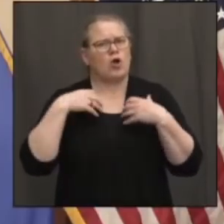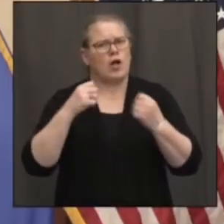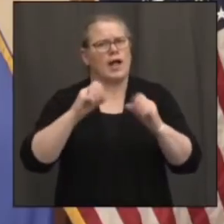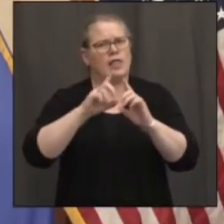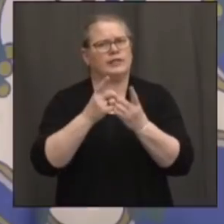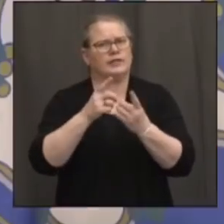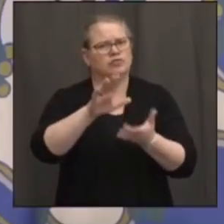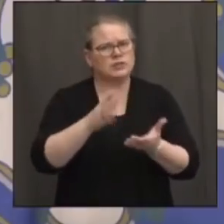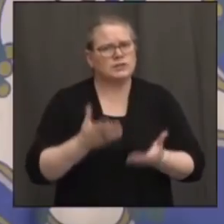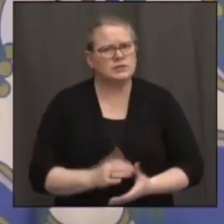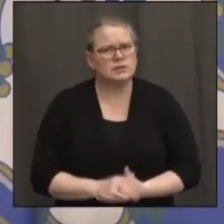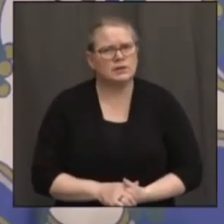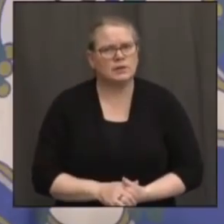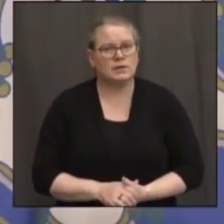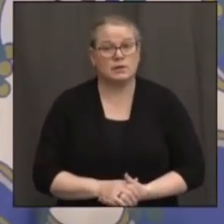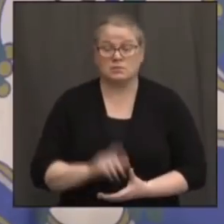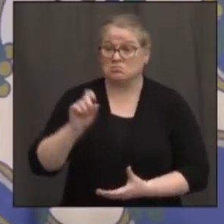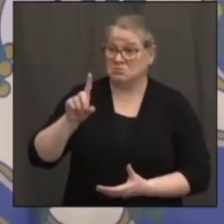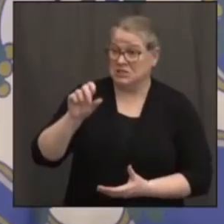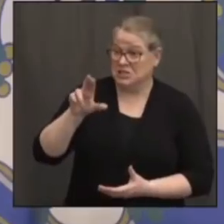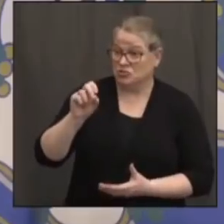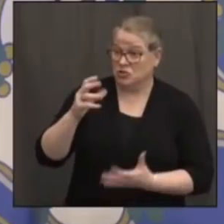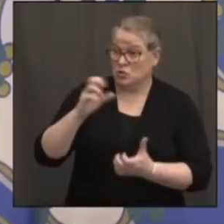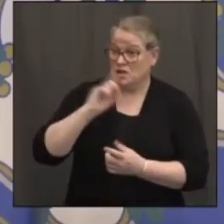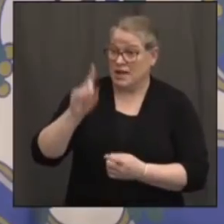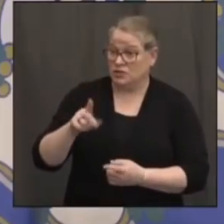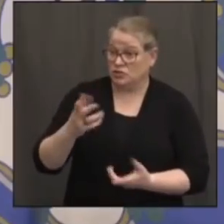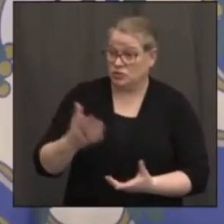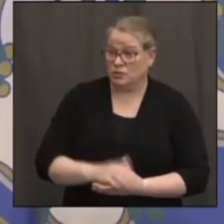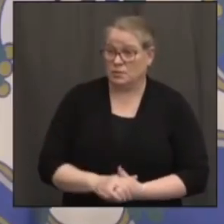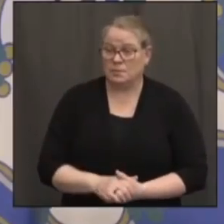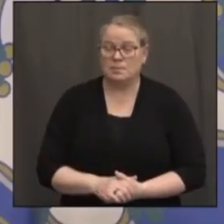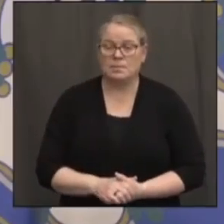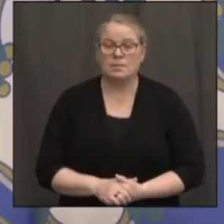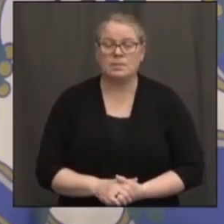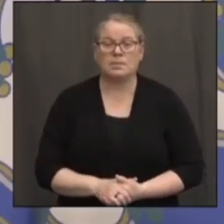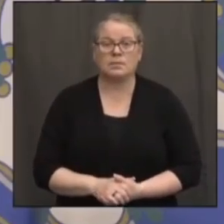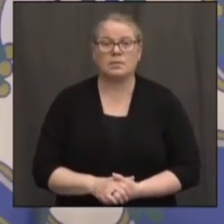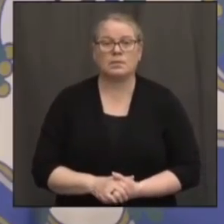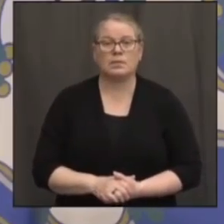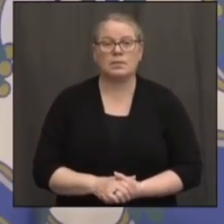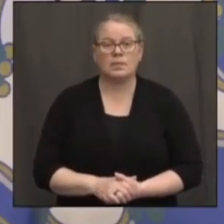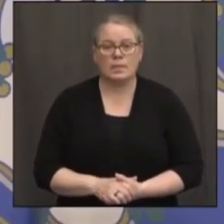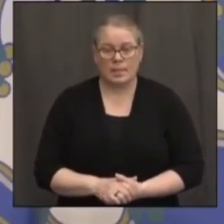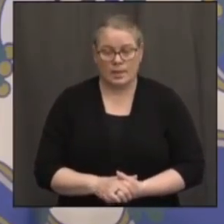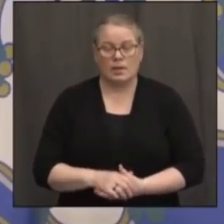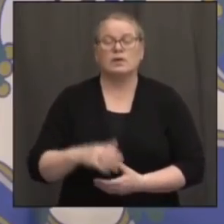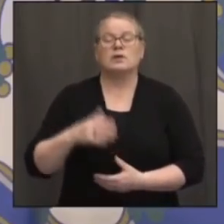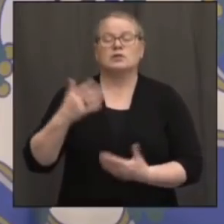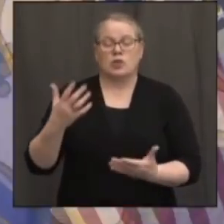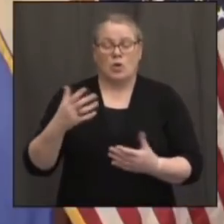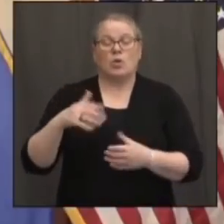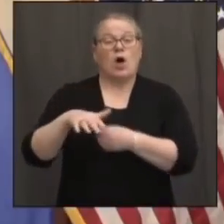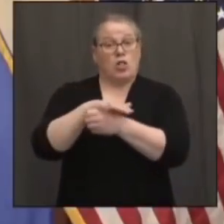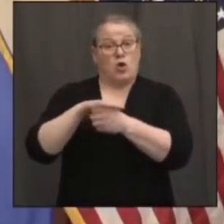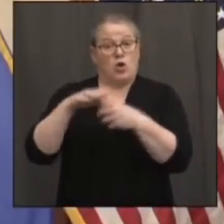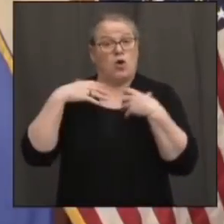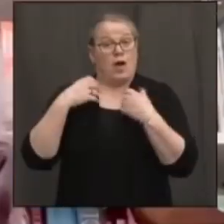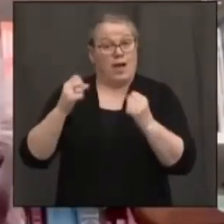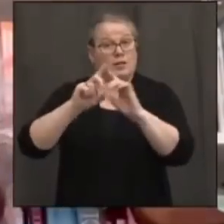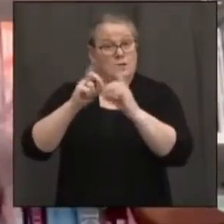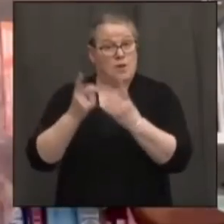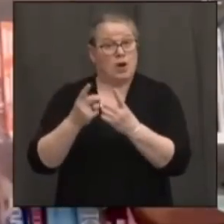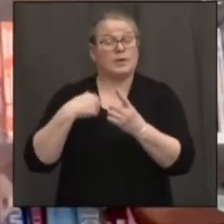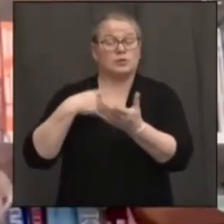Do you want to try that, Deirdre? Sure. So we talked to local health departments about how to